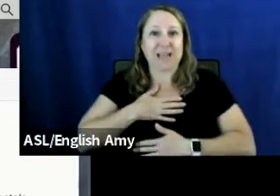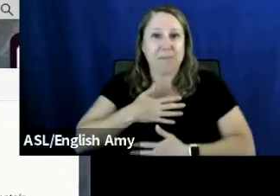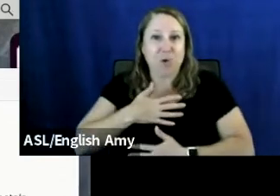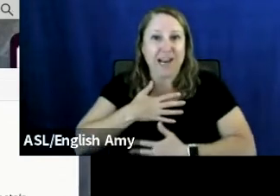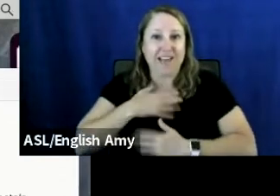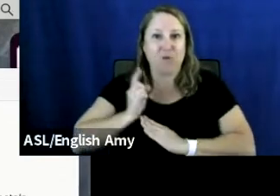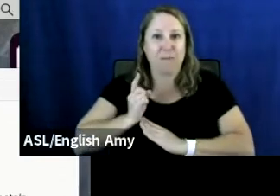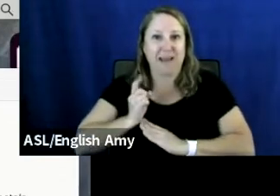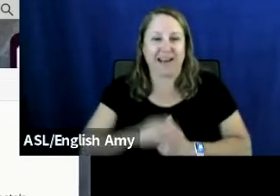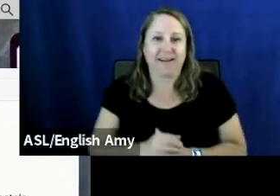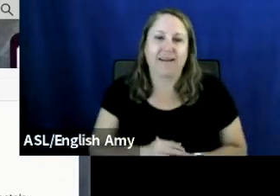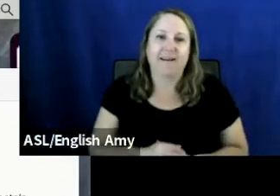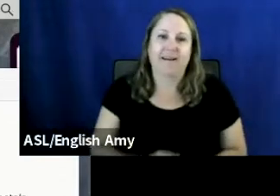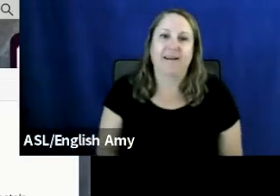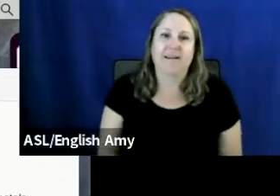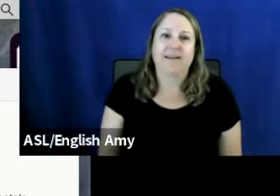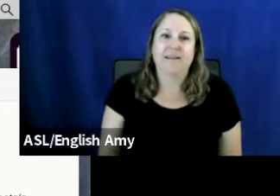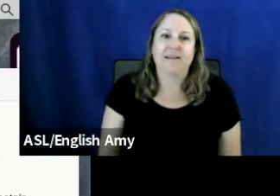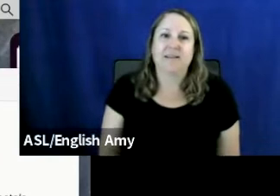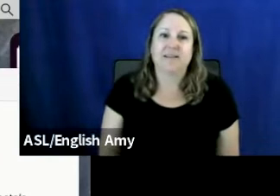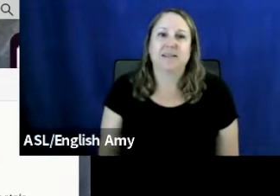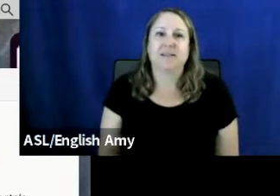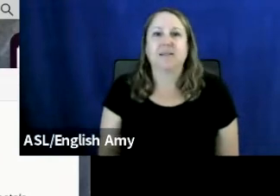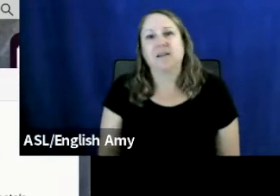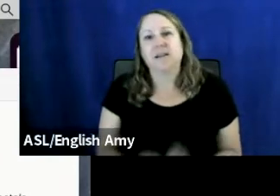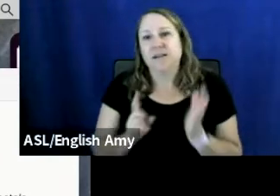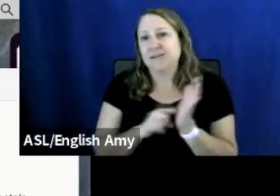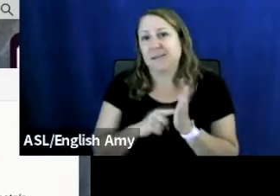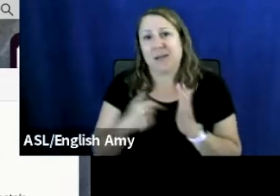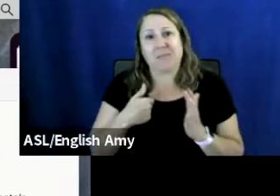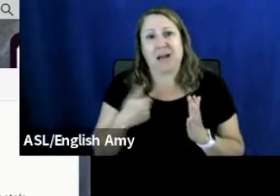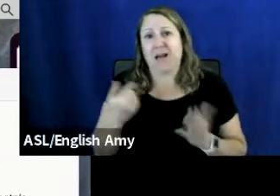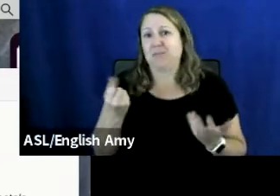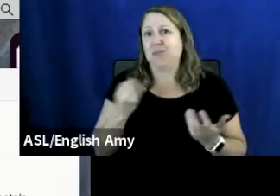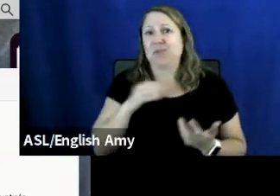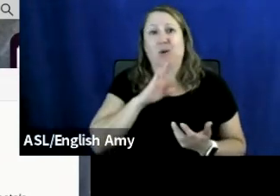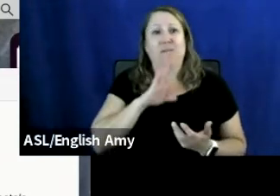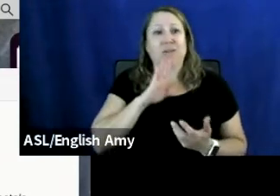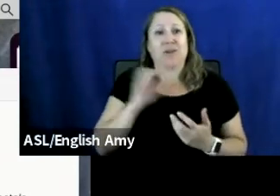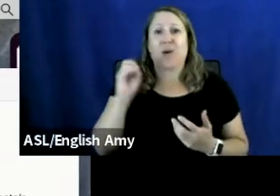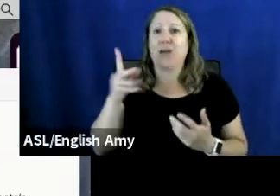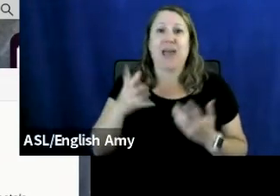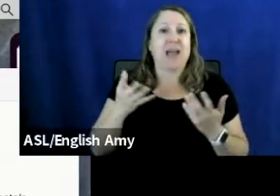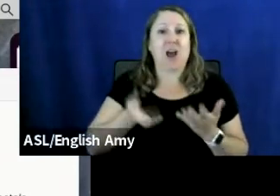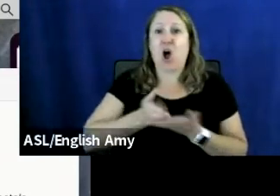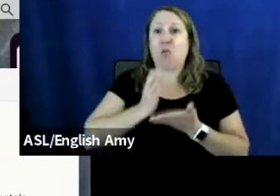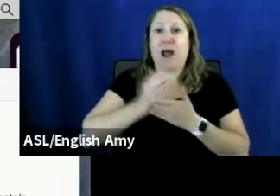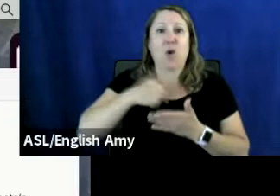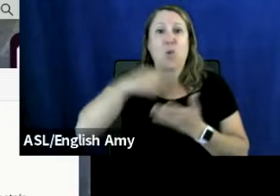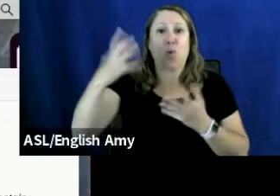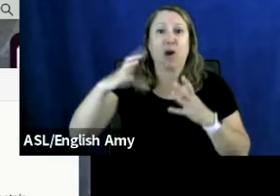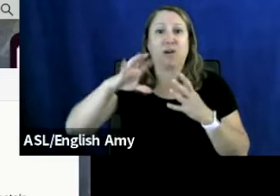like I had times where I was like, I was just so frustrated where I was like, all right, we're going outside. Go outside.